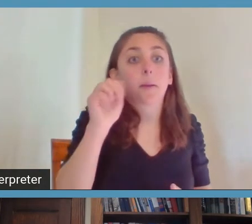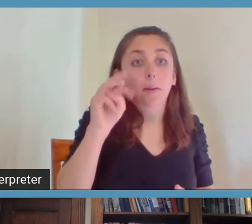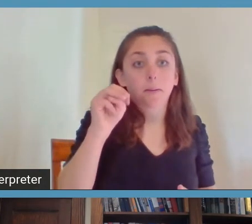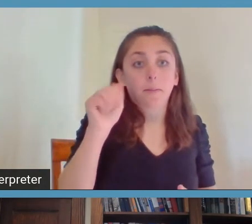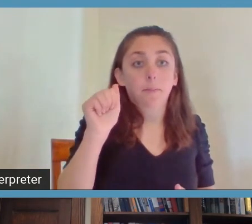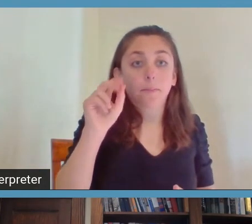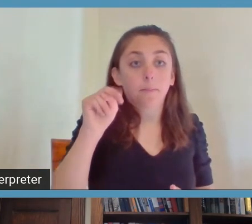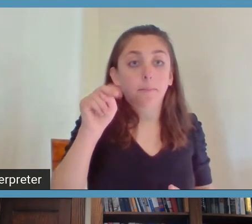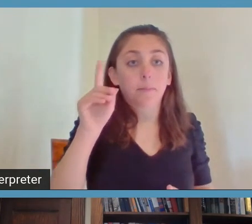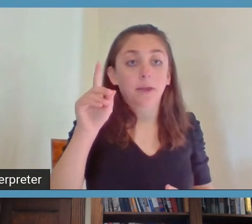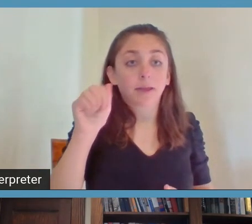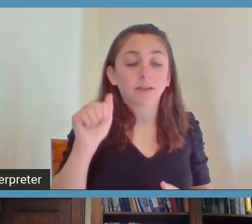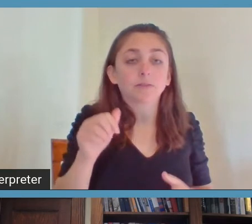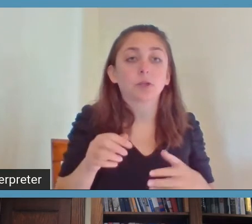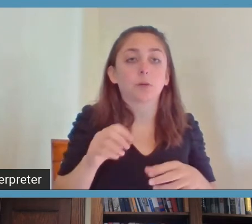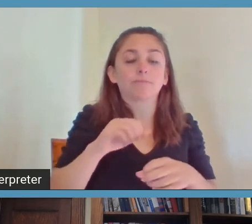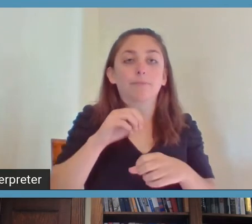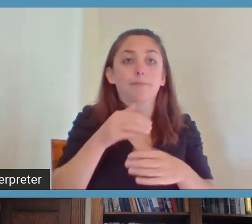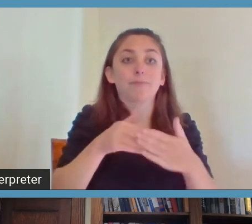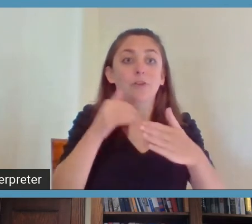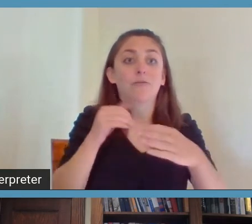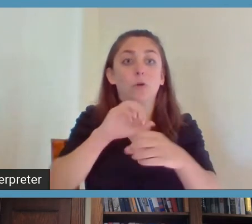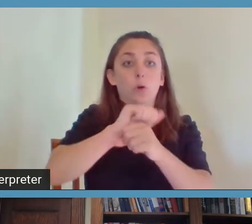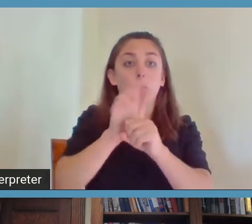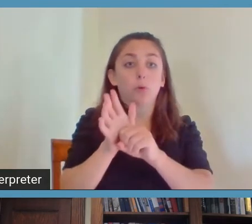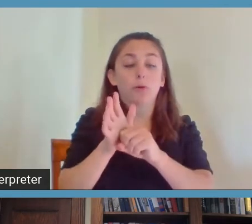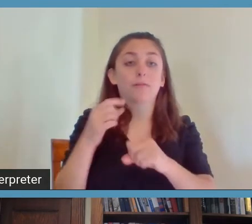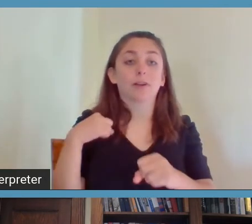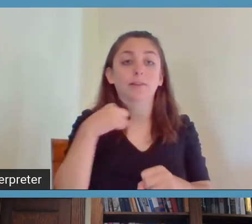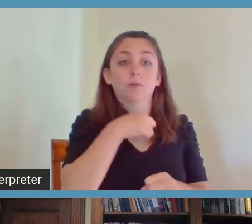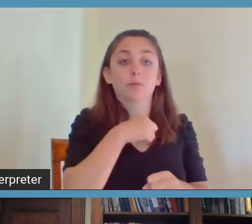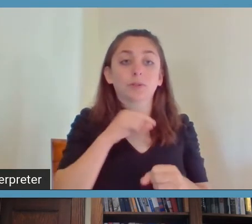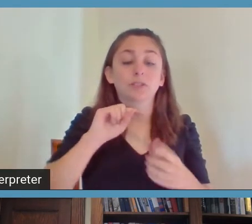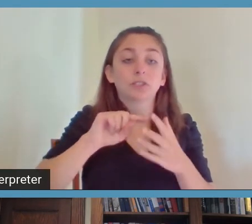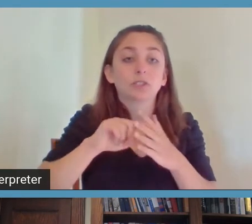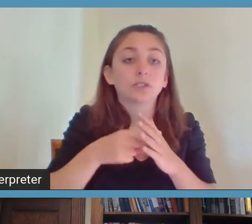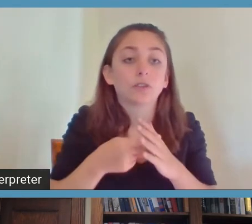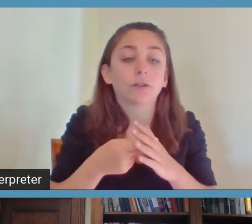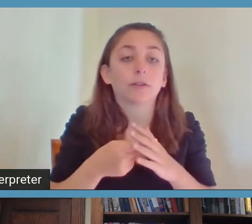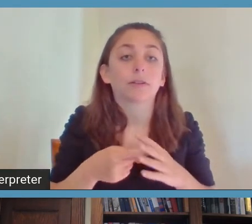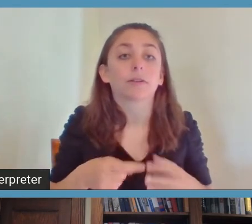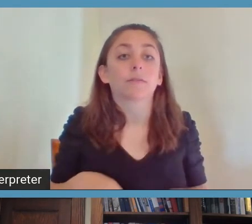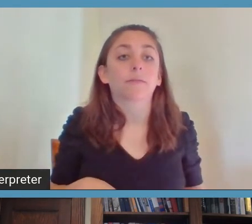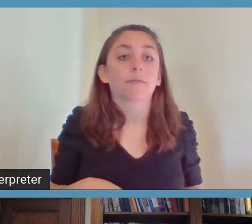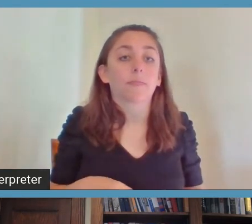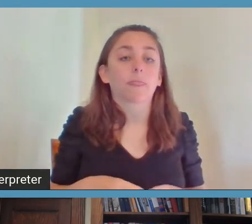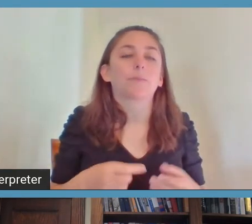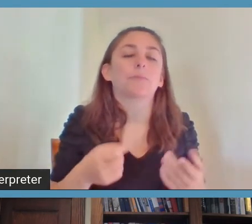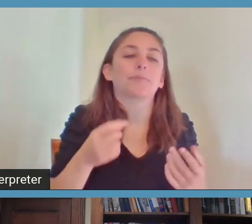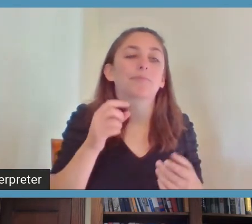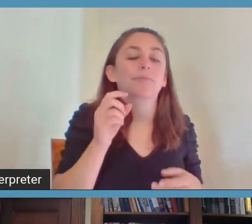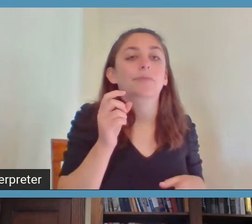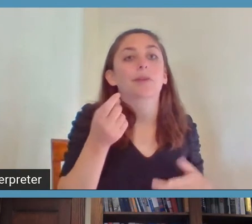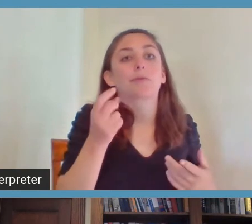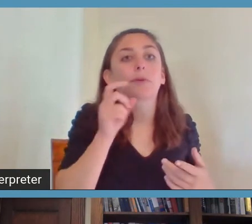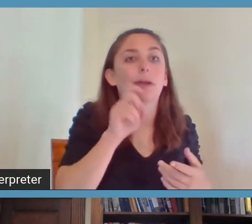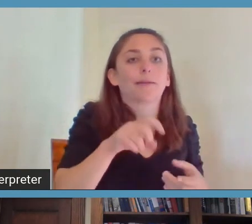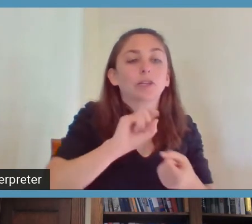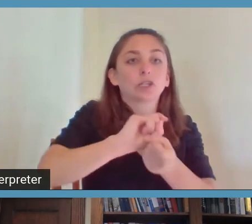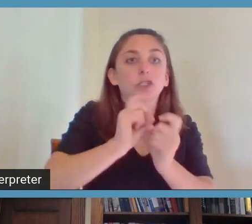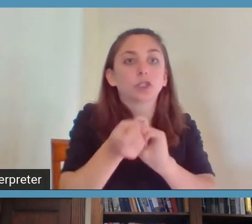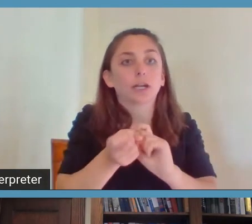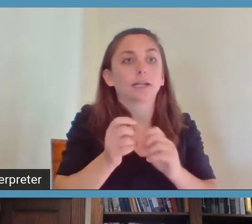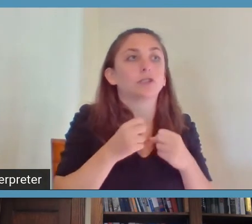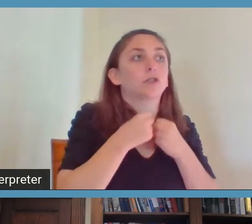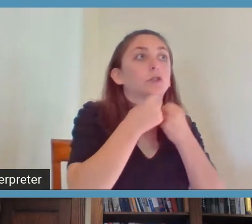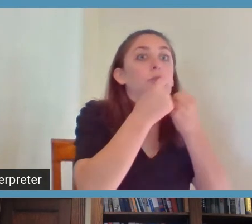started ours pre-COVID. So I would say the process was different in that, you know, we had to go from that driving to people's living rooms and recording them to using, we